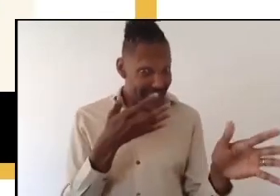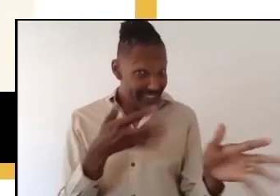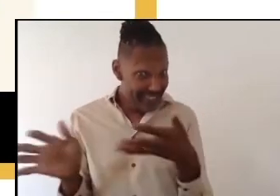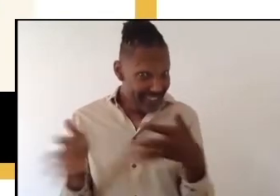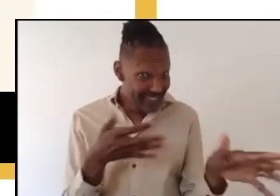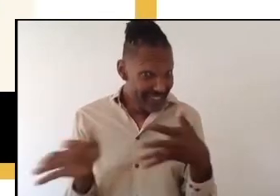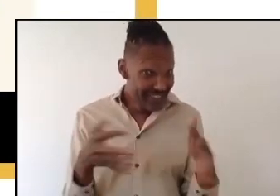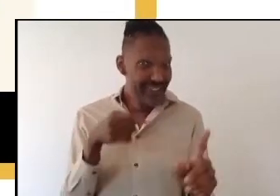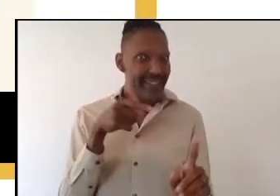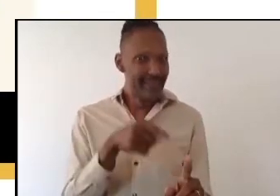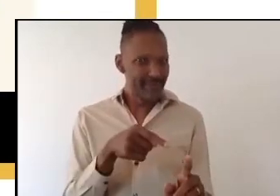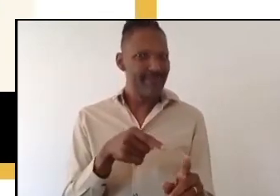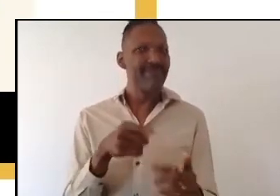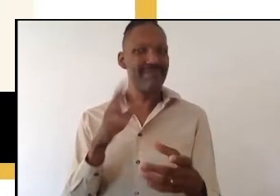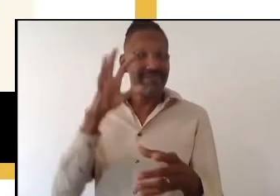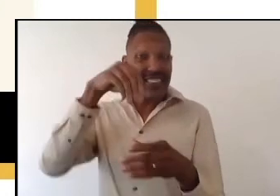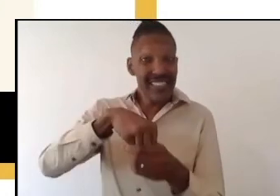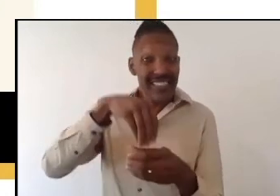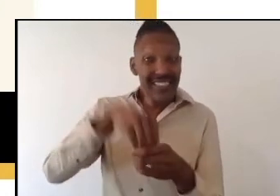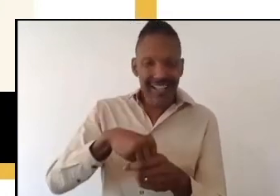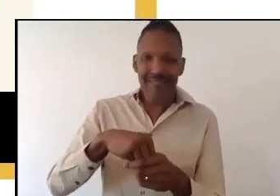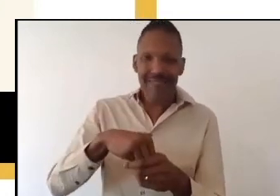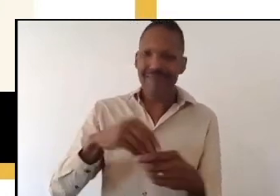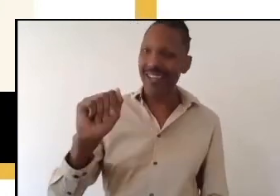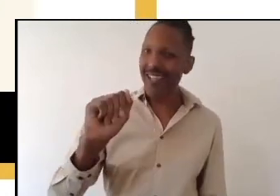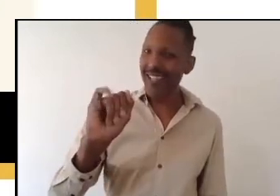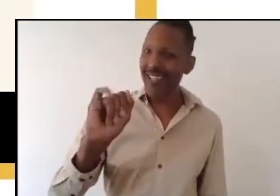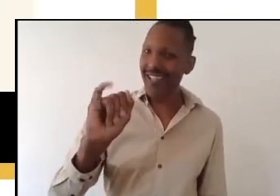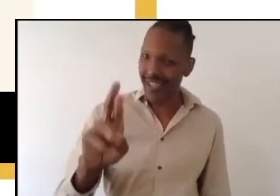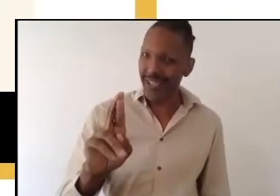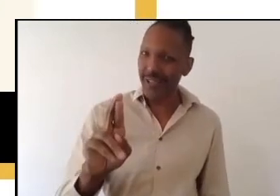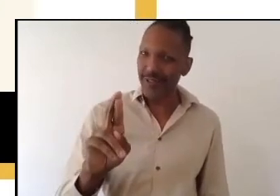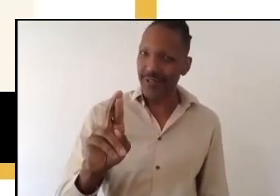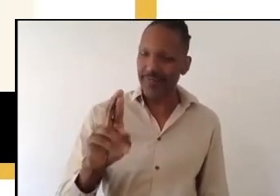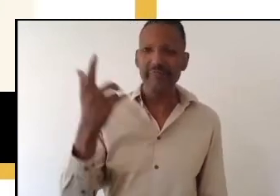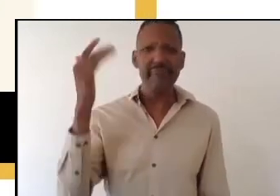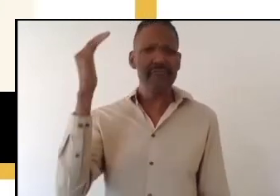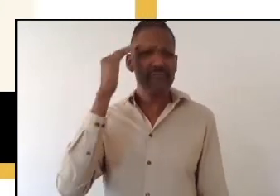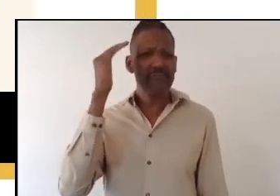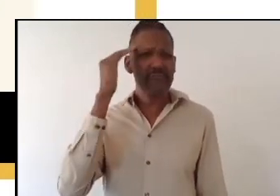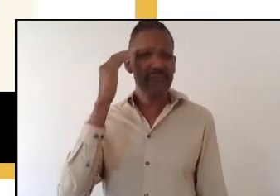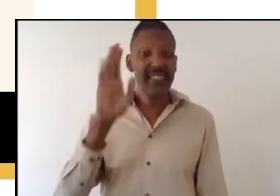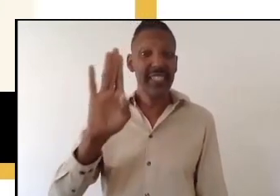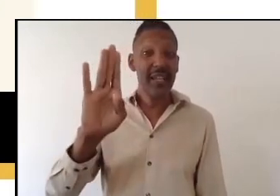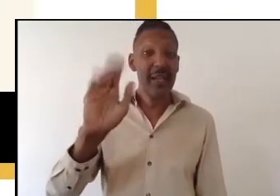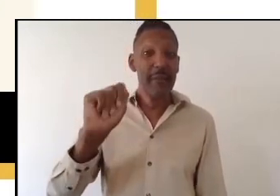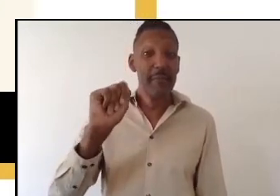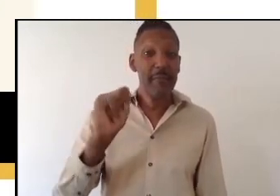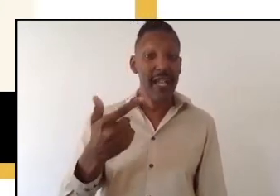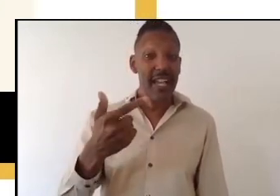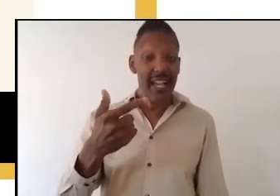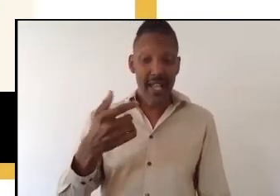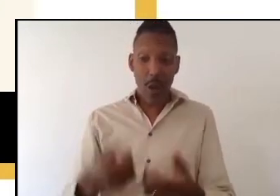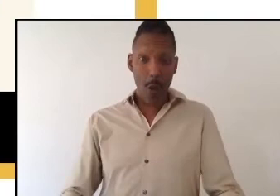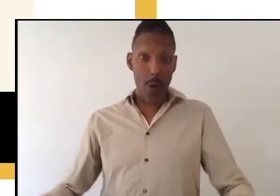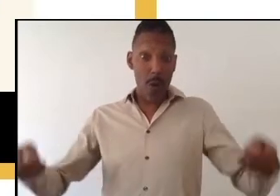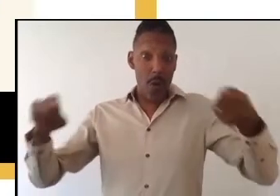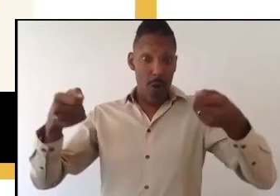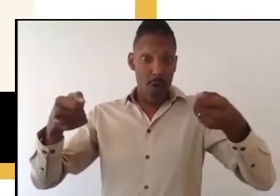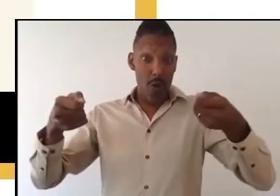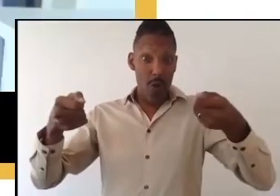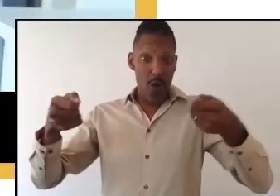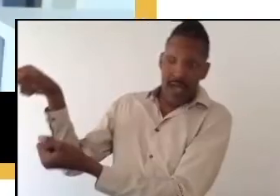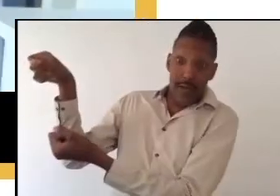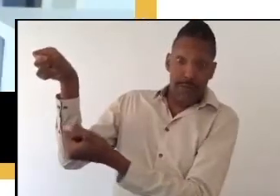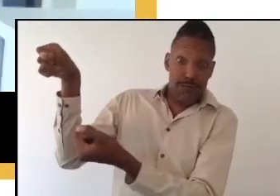Here's how. Open a large plastic bag. Make sure there are no holes in it. Pull it through the air so it puffs